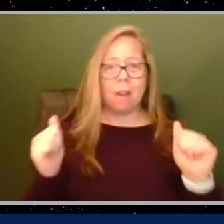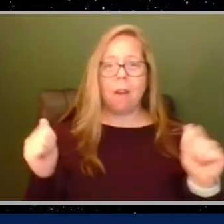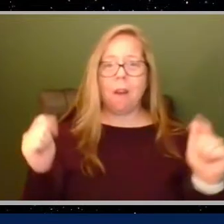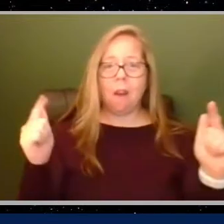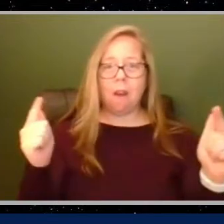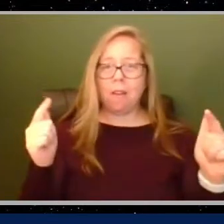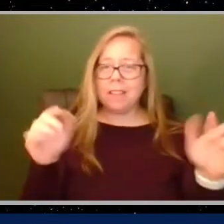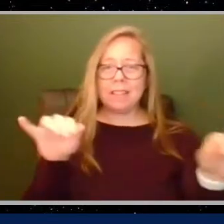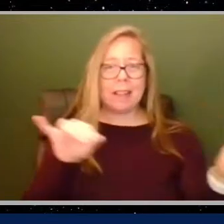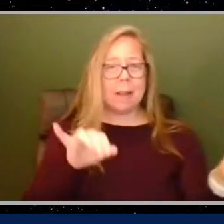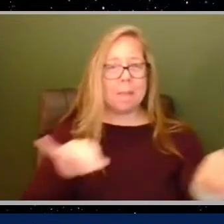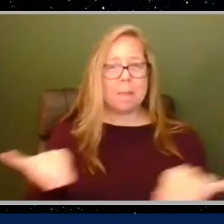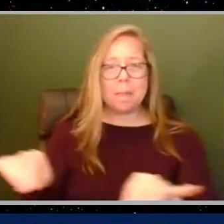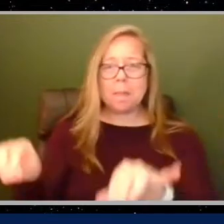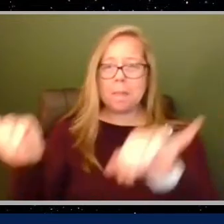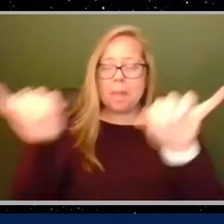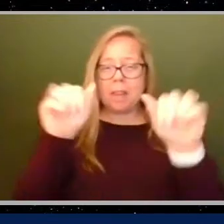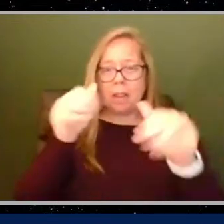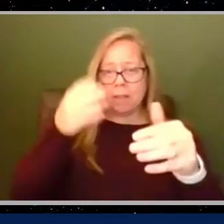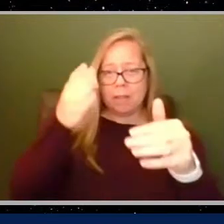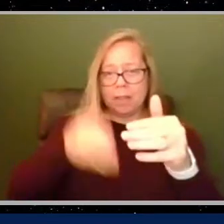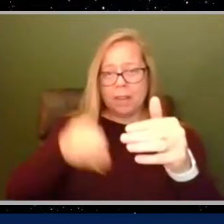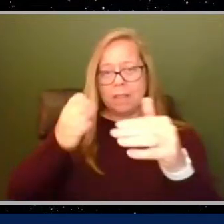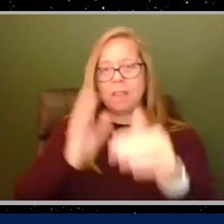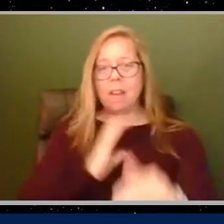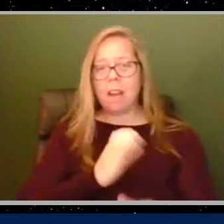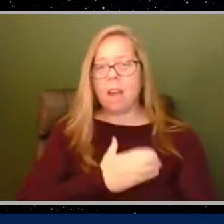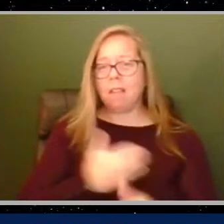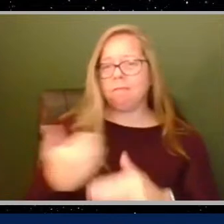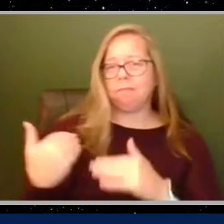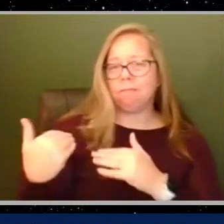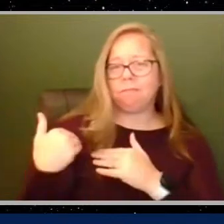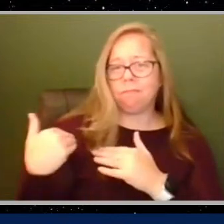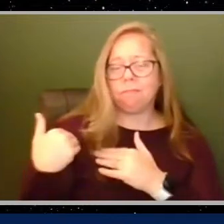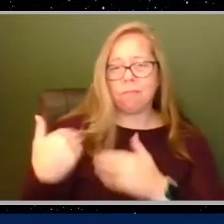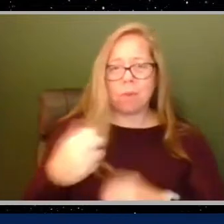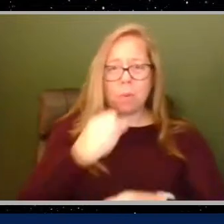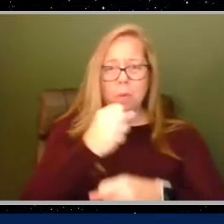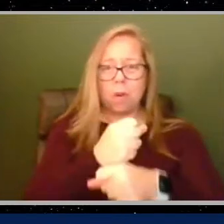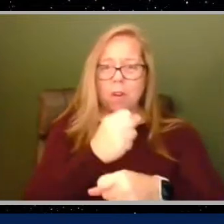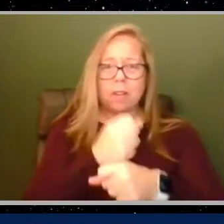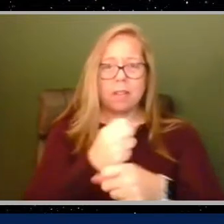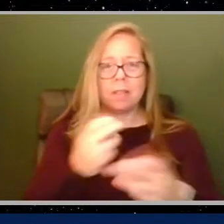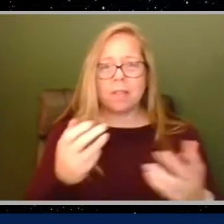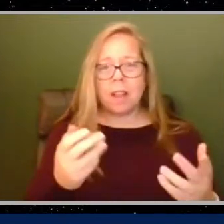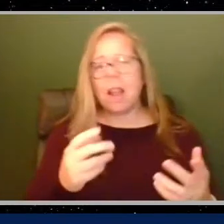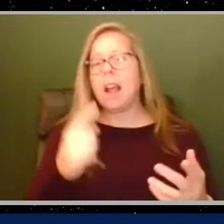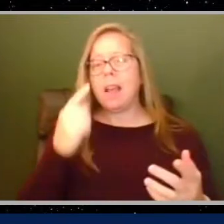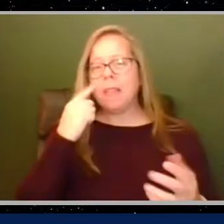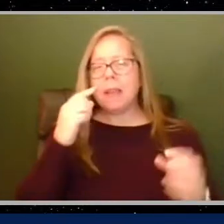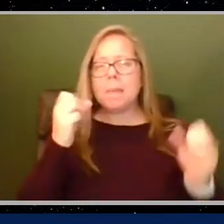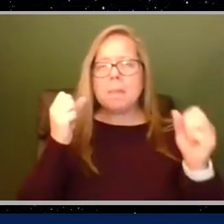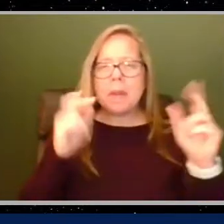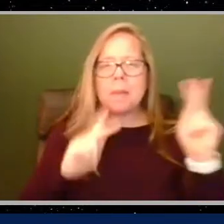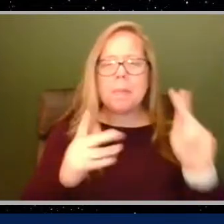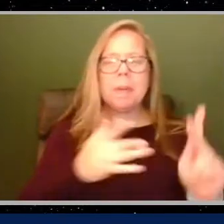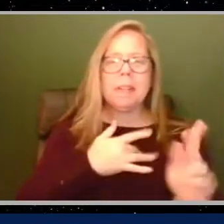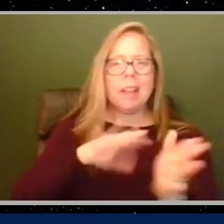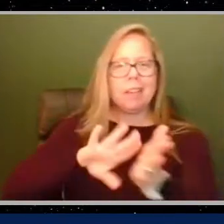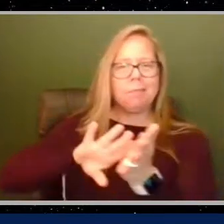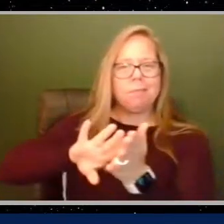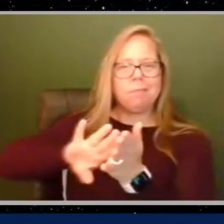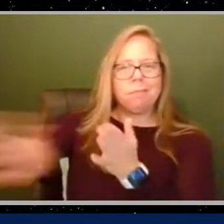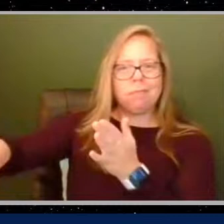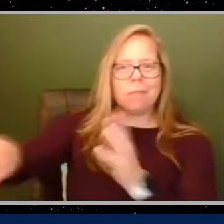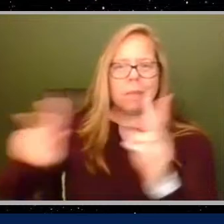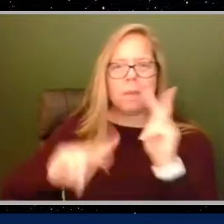the same level and could complete our tasks at the same ability. Because I think a lot of people exclude people with disabilities because